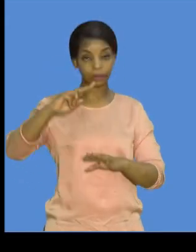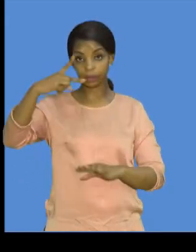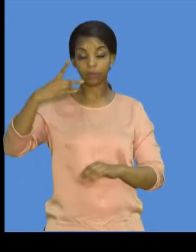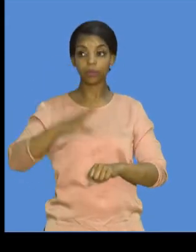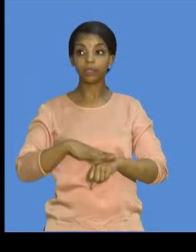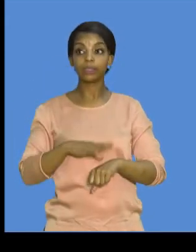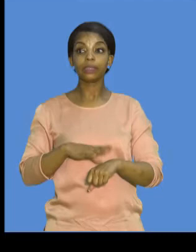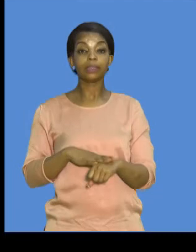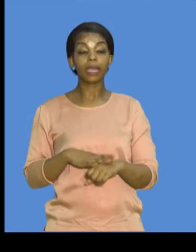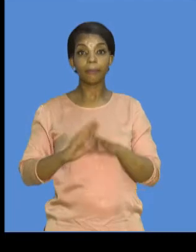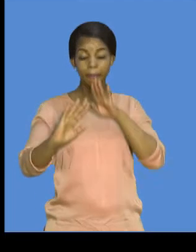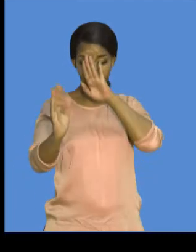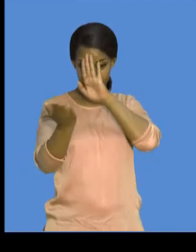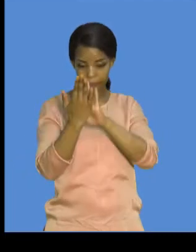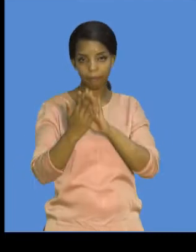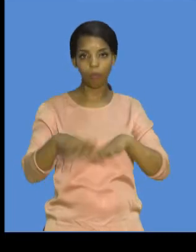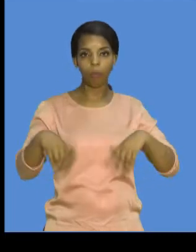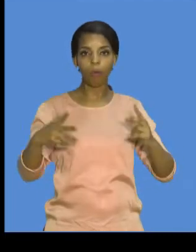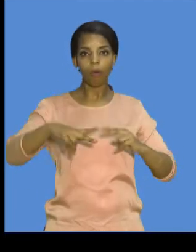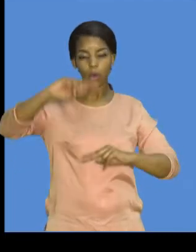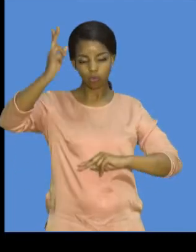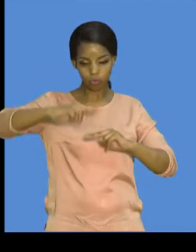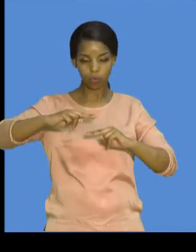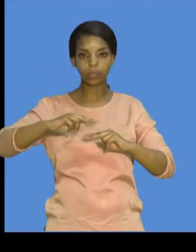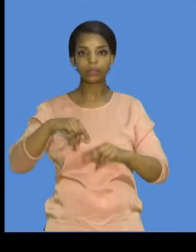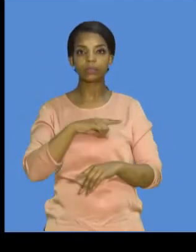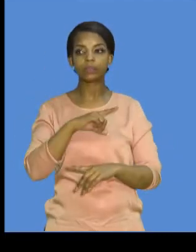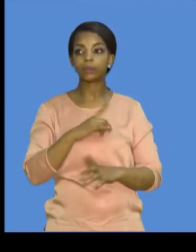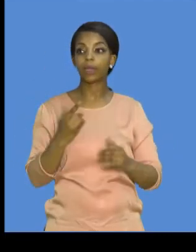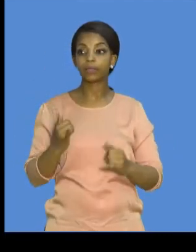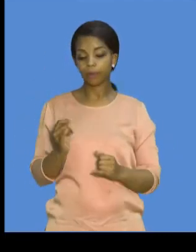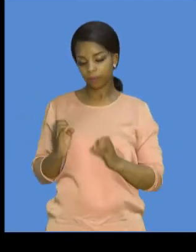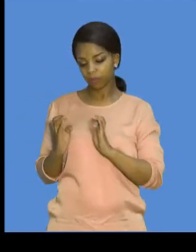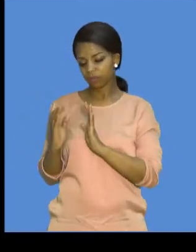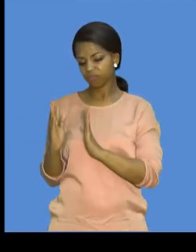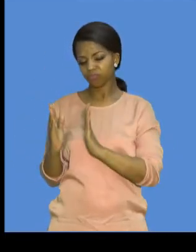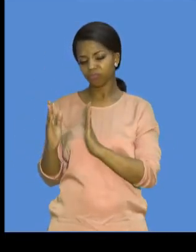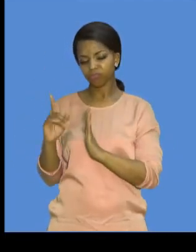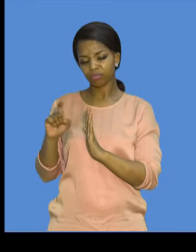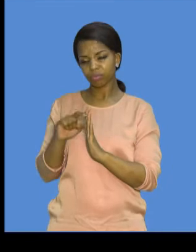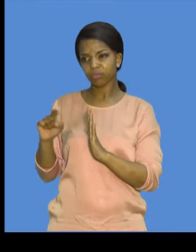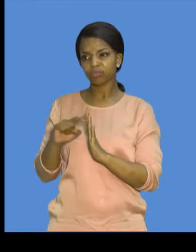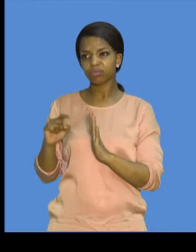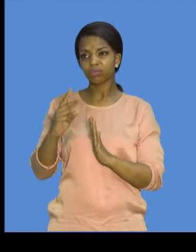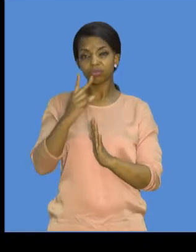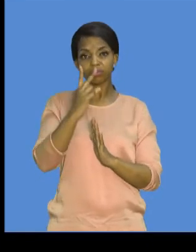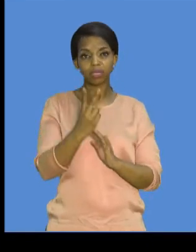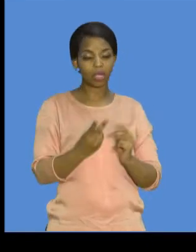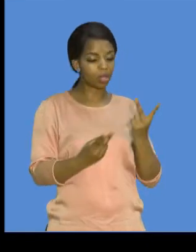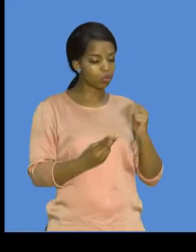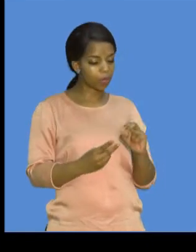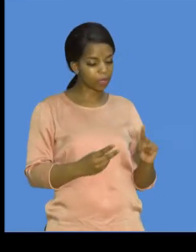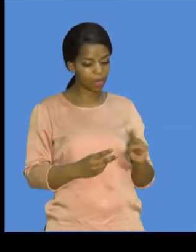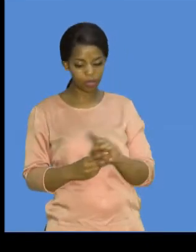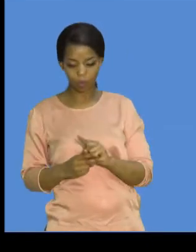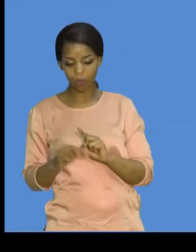because this is the time it takes for it to now double, as you can see, from 20 to 40 there. And then